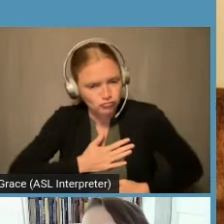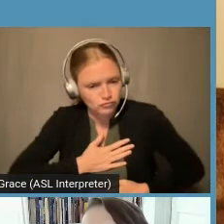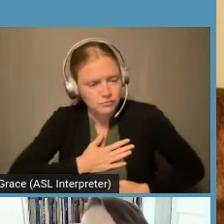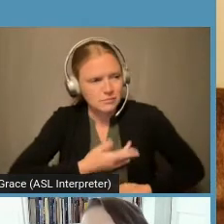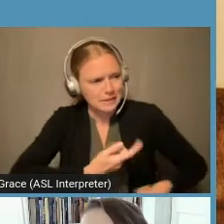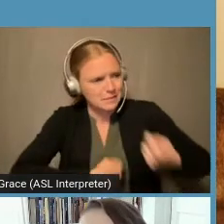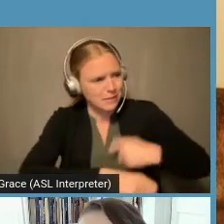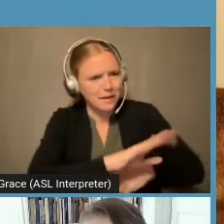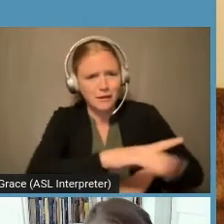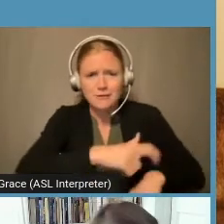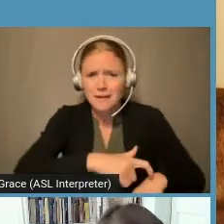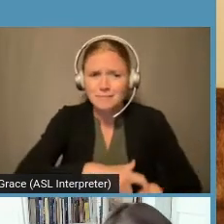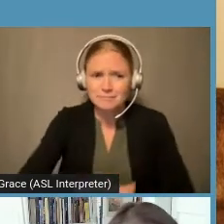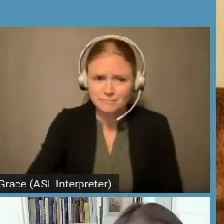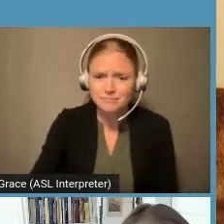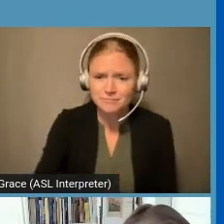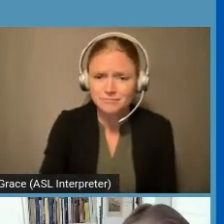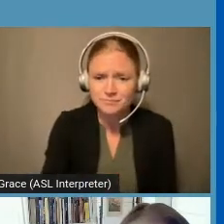time commitment. So,